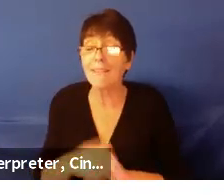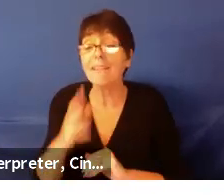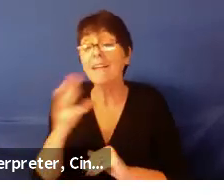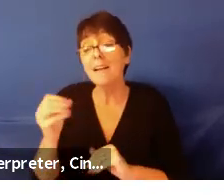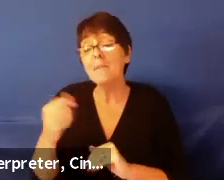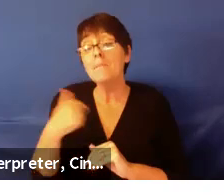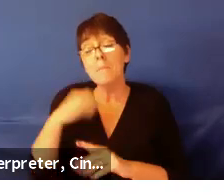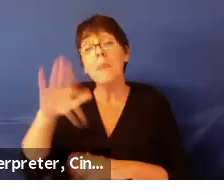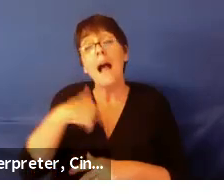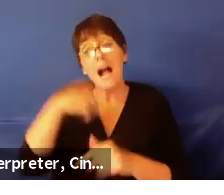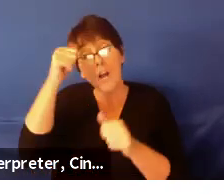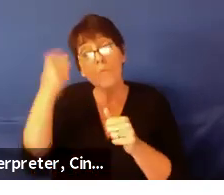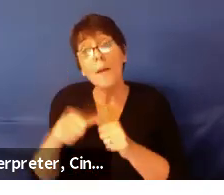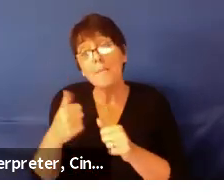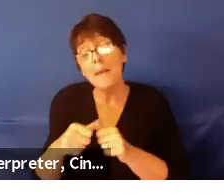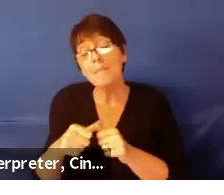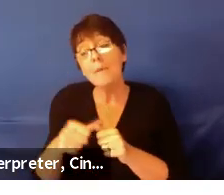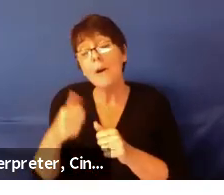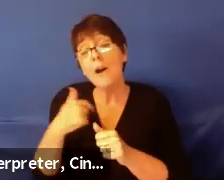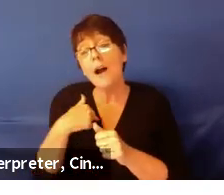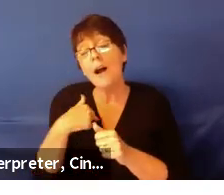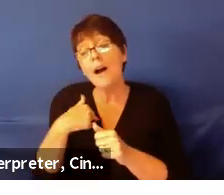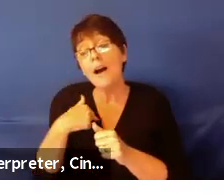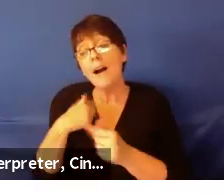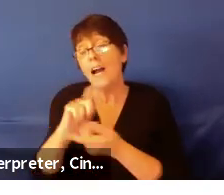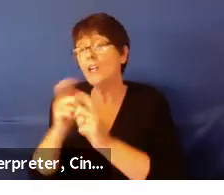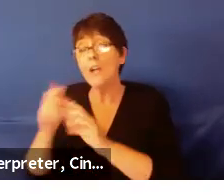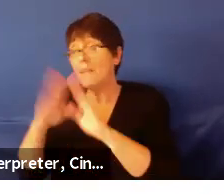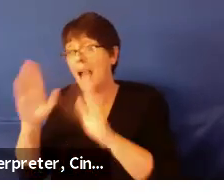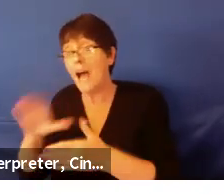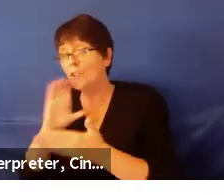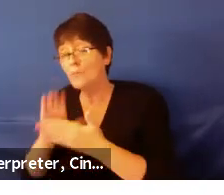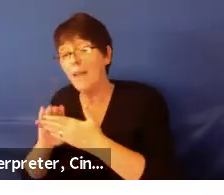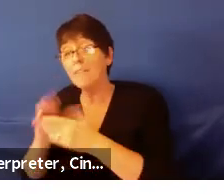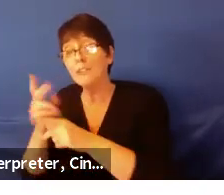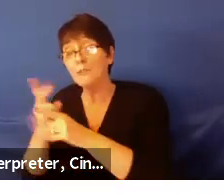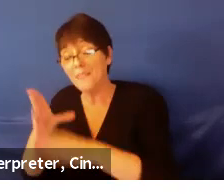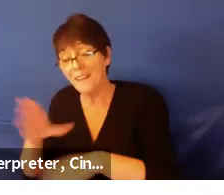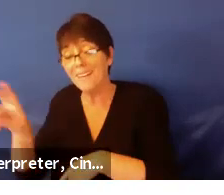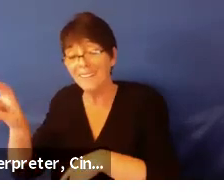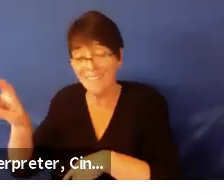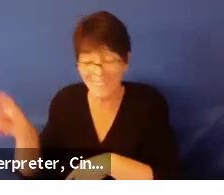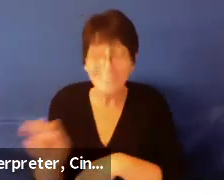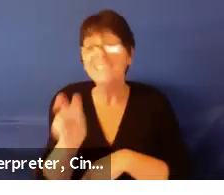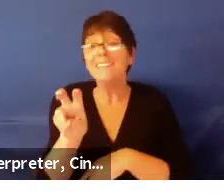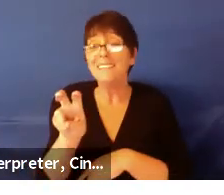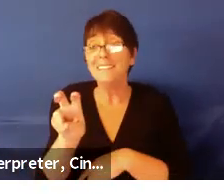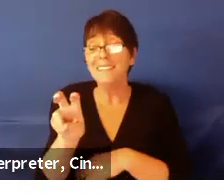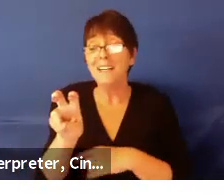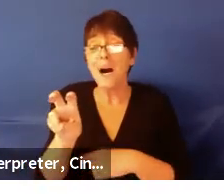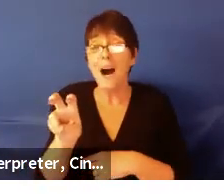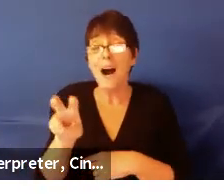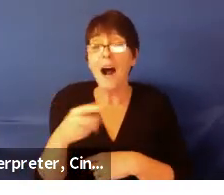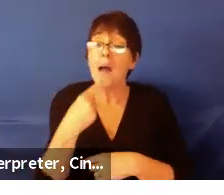I remember that I changed to being a housewife supervisor, and I certainly missed that